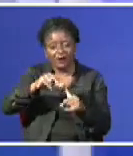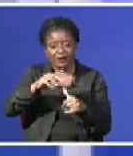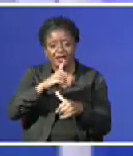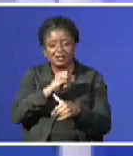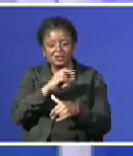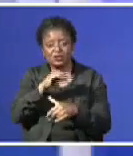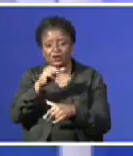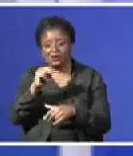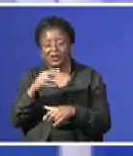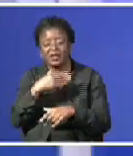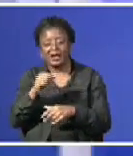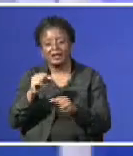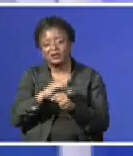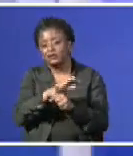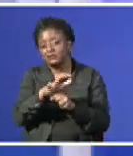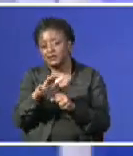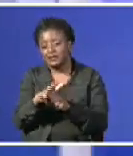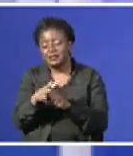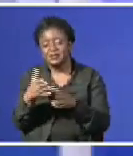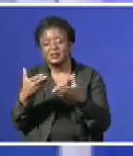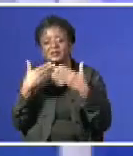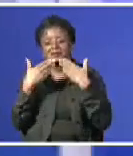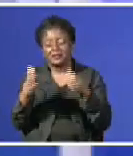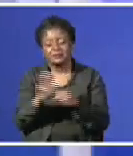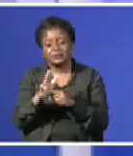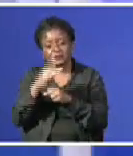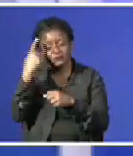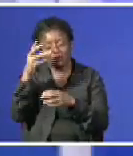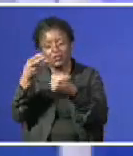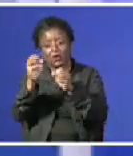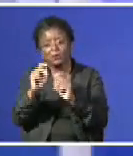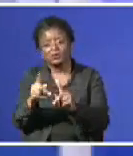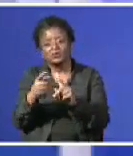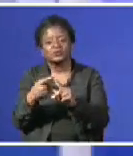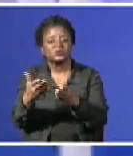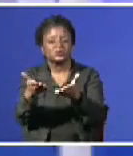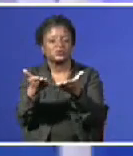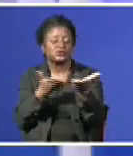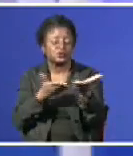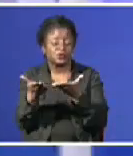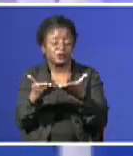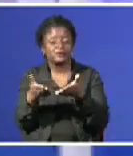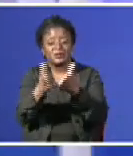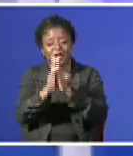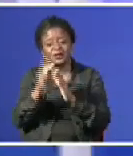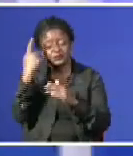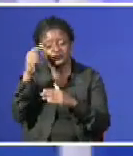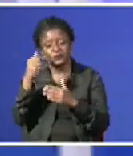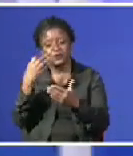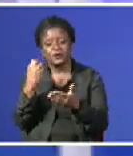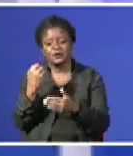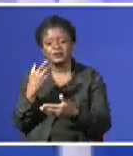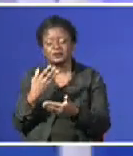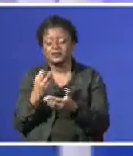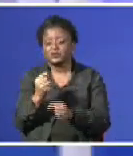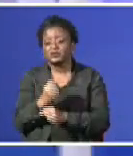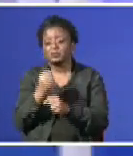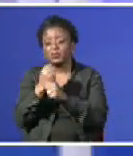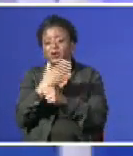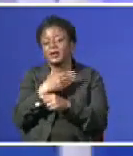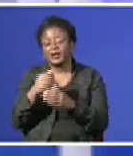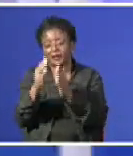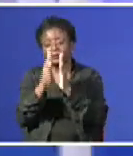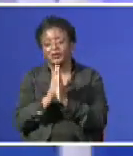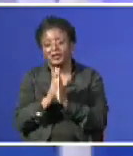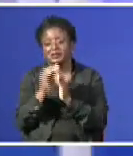to God for the opportunity to serve and humbly asks for support and prayers. He says as we navigate our way through this public health crisis,